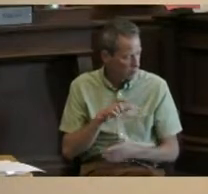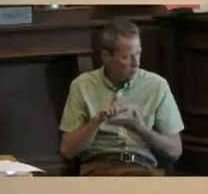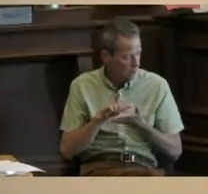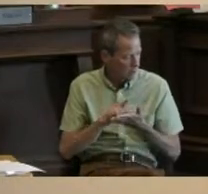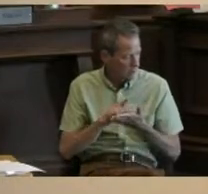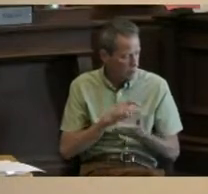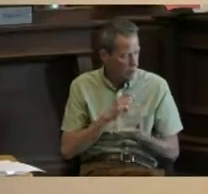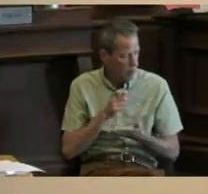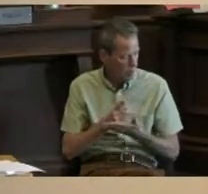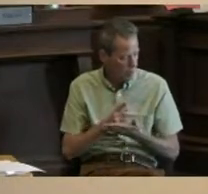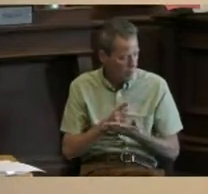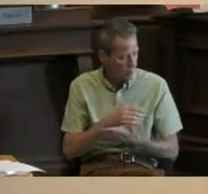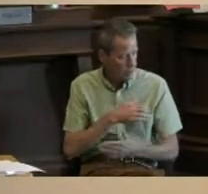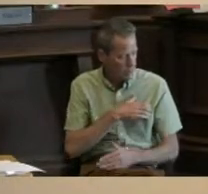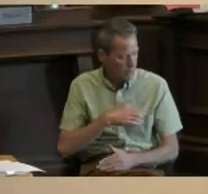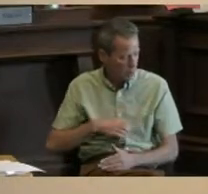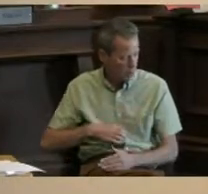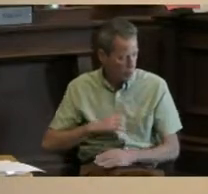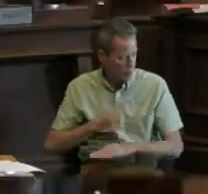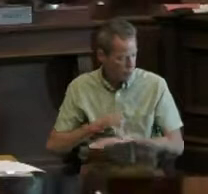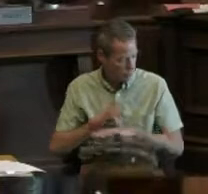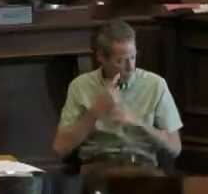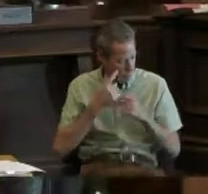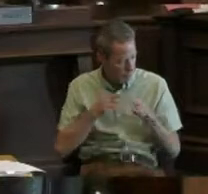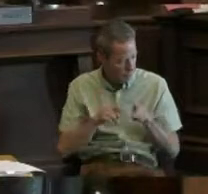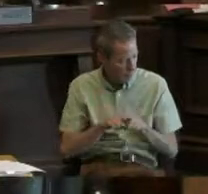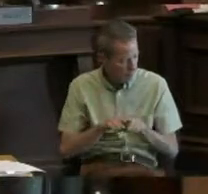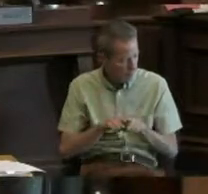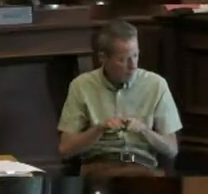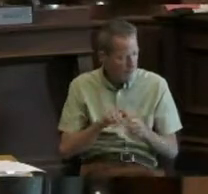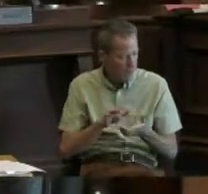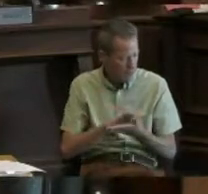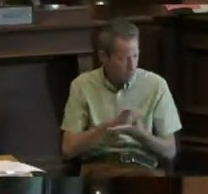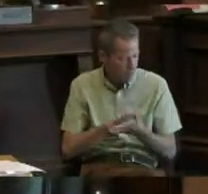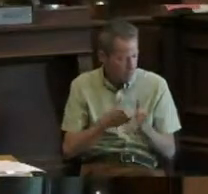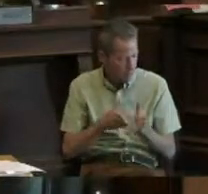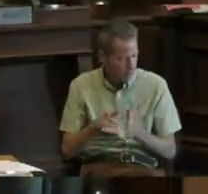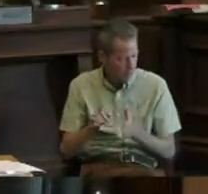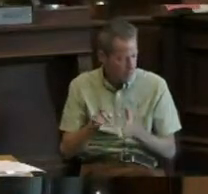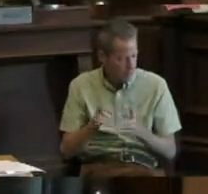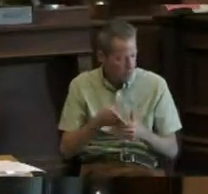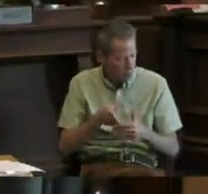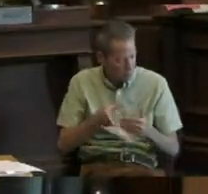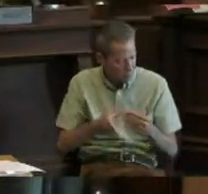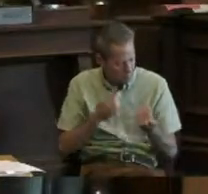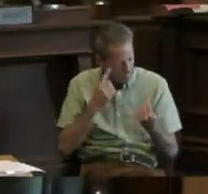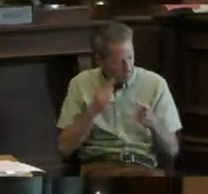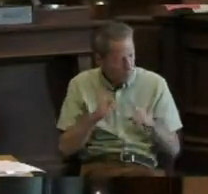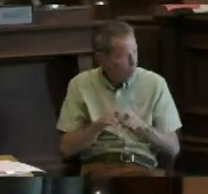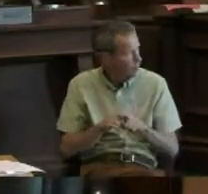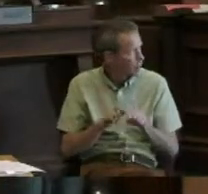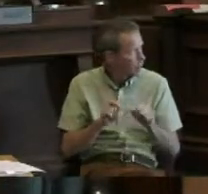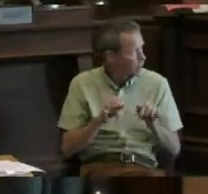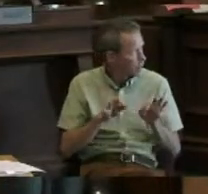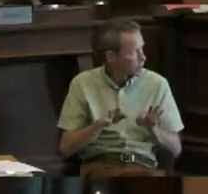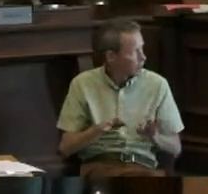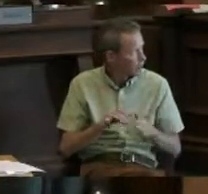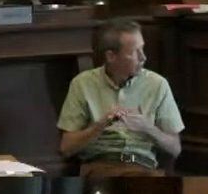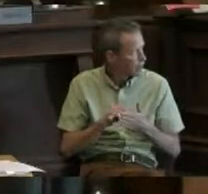authorize the mayor to execute other agreements and documents as necessary to complete these agreements. So can you kind of explain to